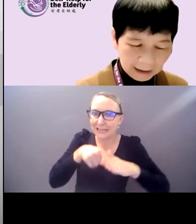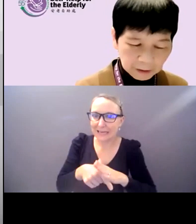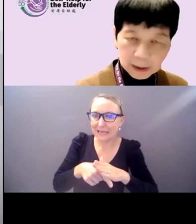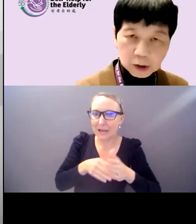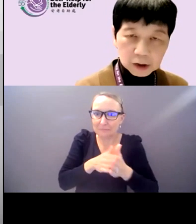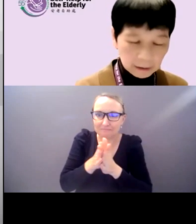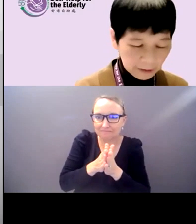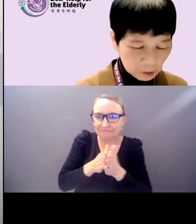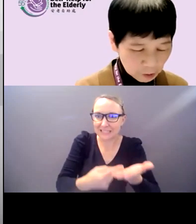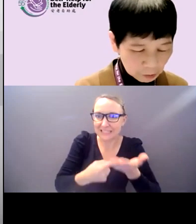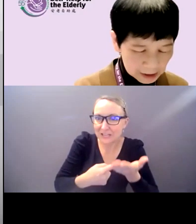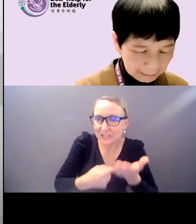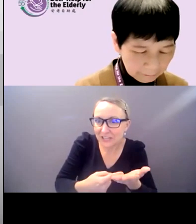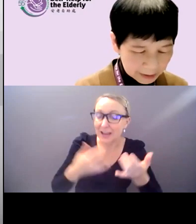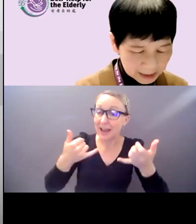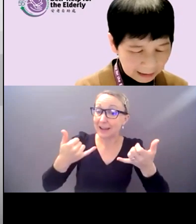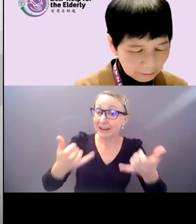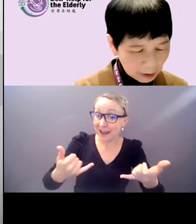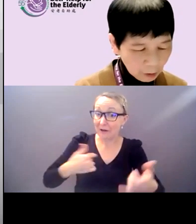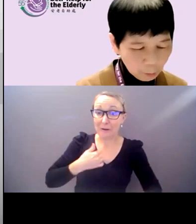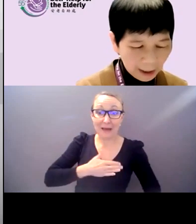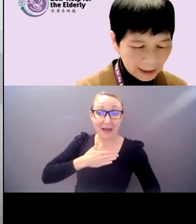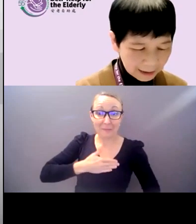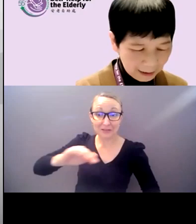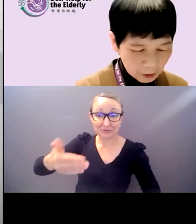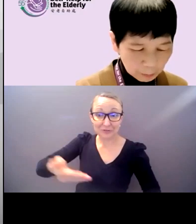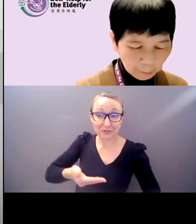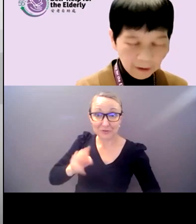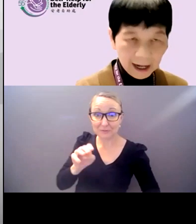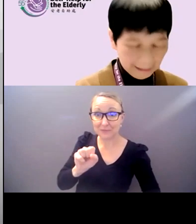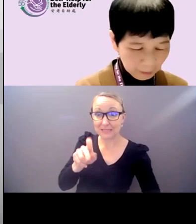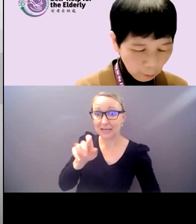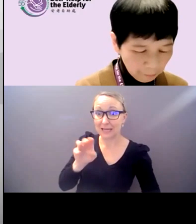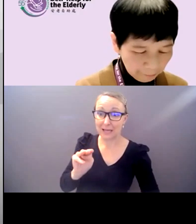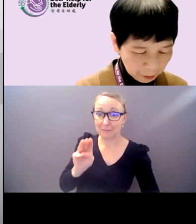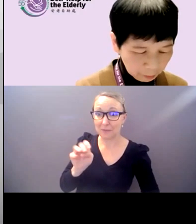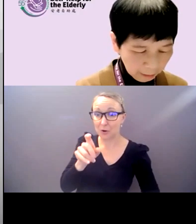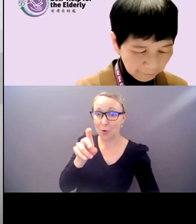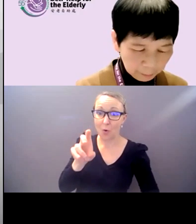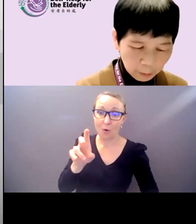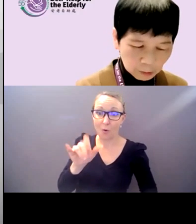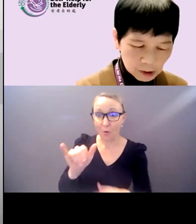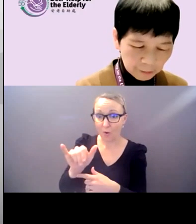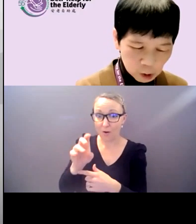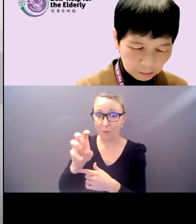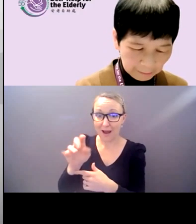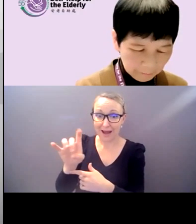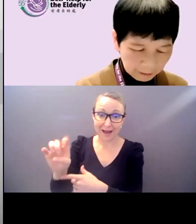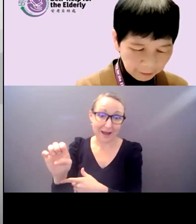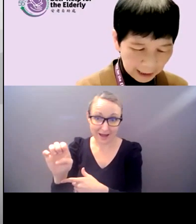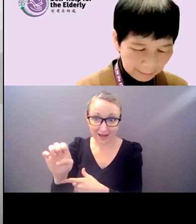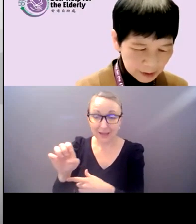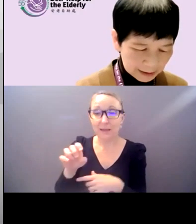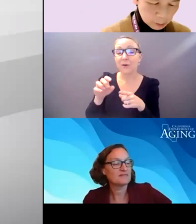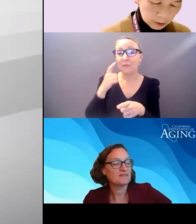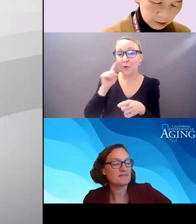now I have the pleasure of introducing Ms. Kim McCoy-Wade to provide an overview of a proposed vision